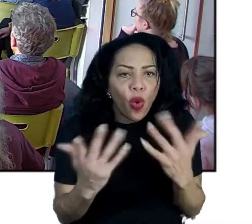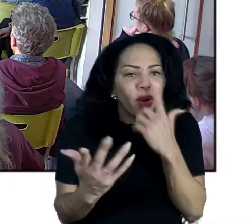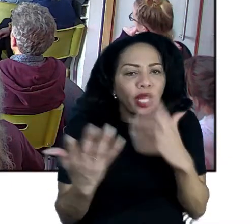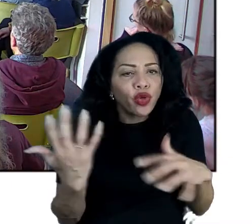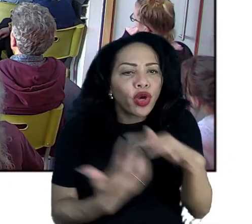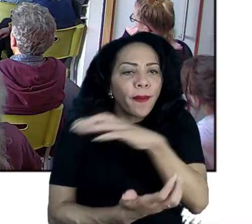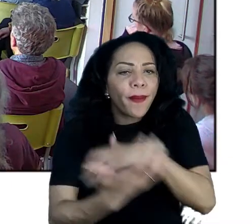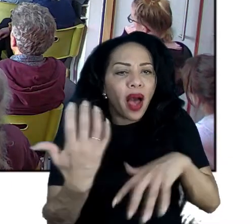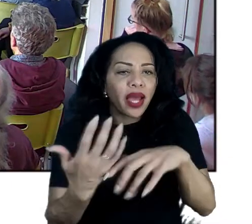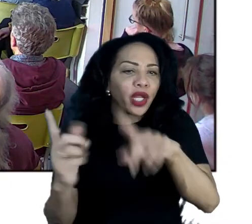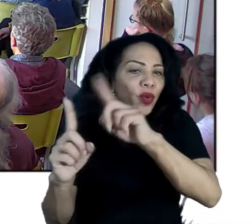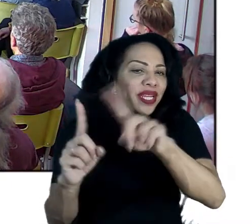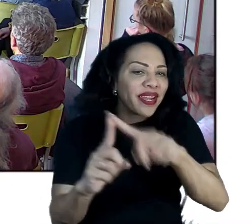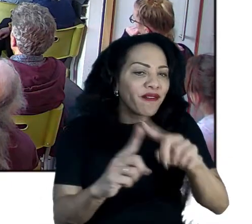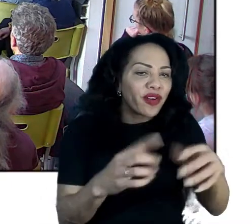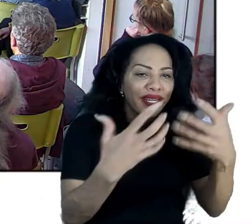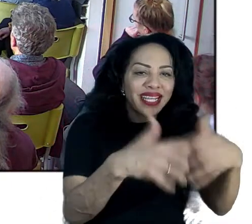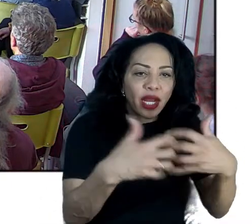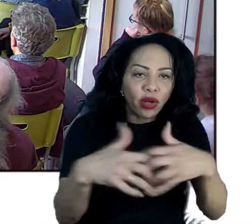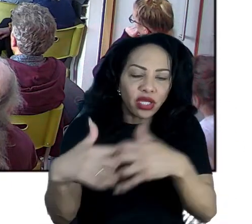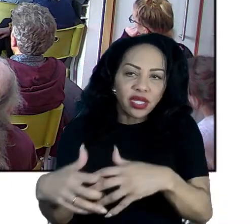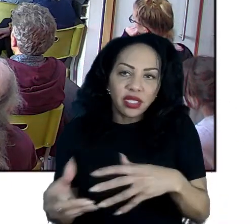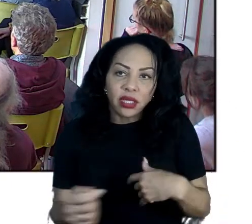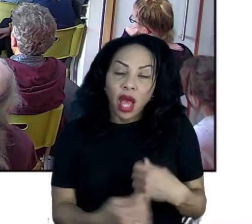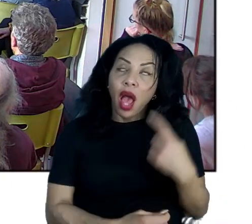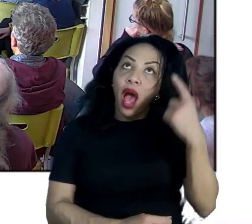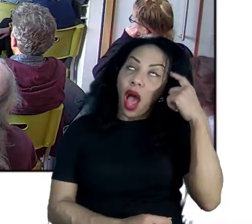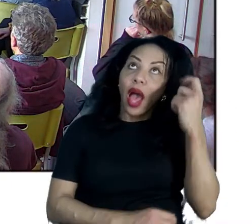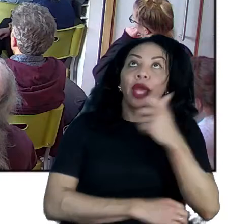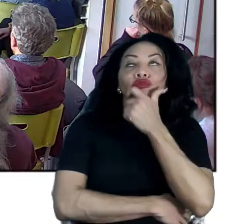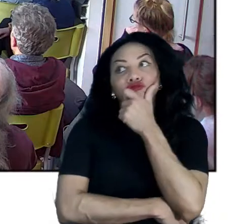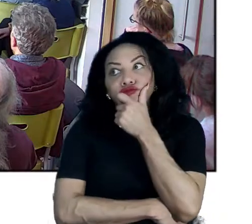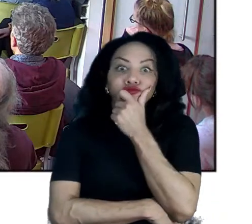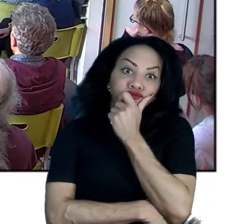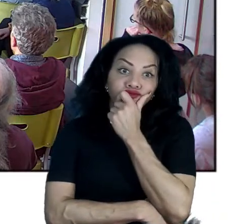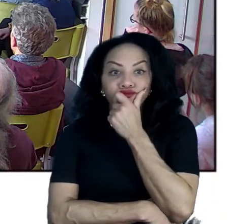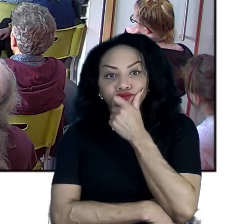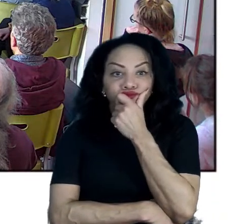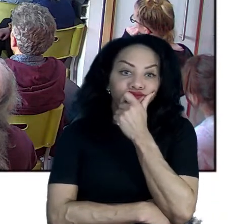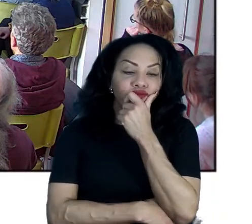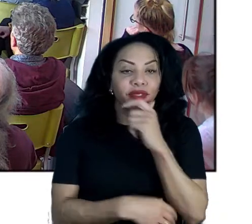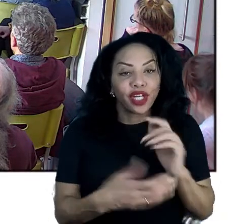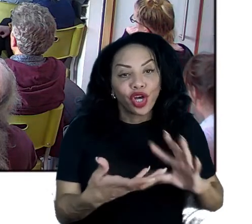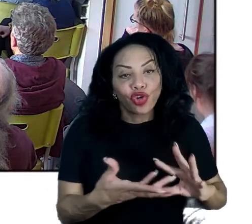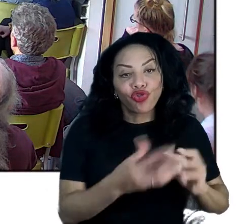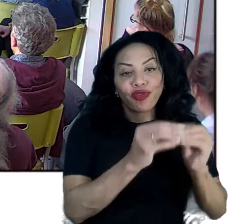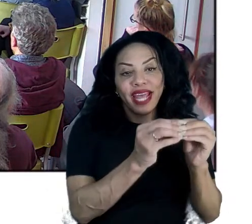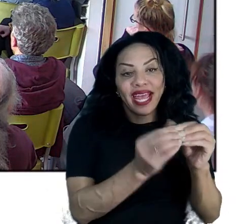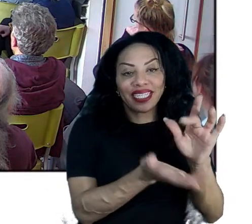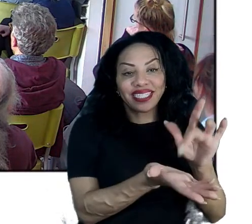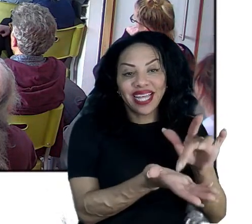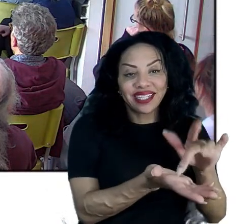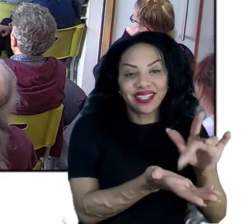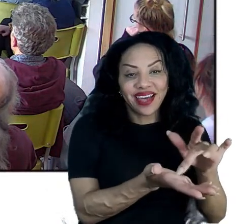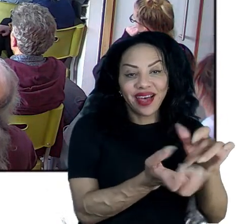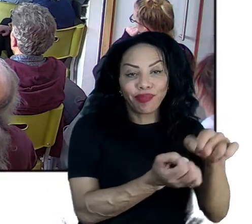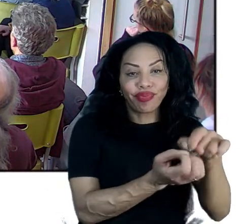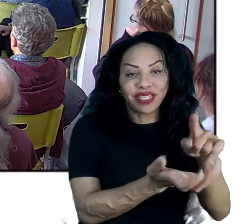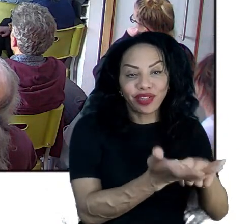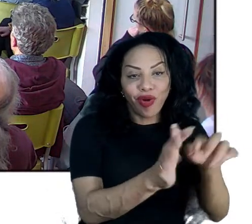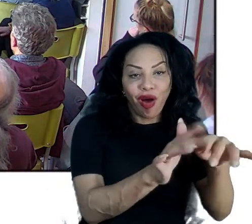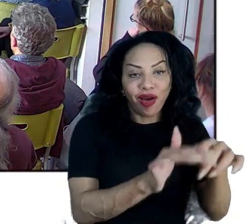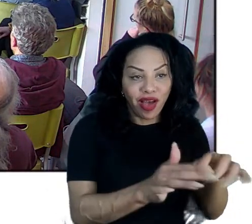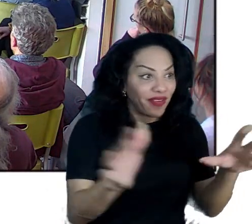I did toy with the idea of connecting the Create Centre, Bristol Archives, with Arnolfini